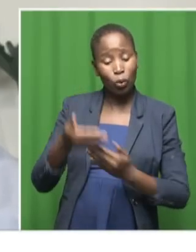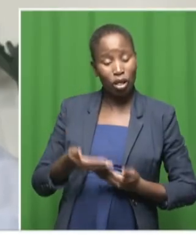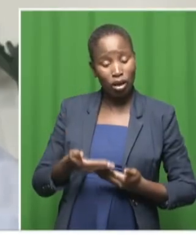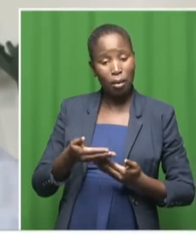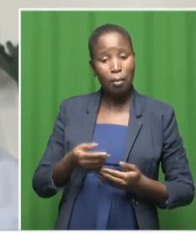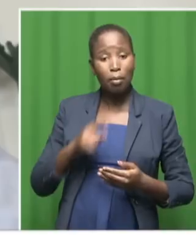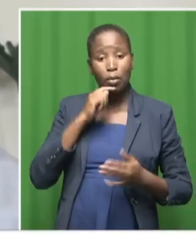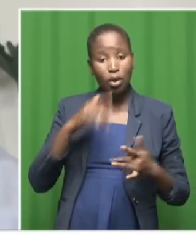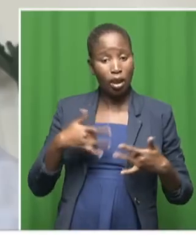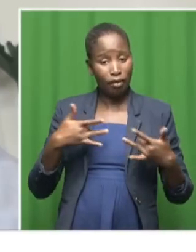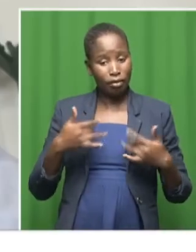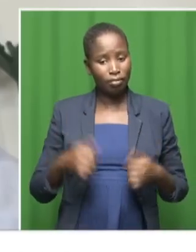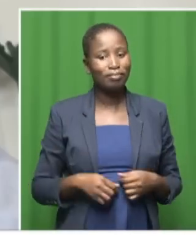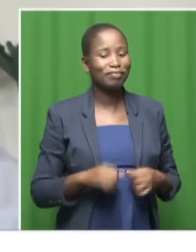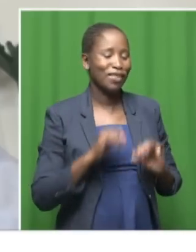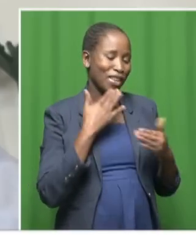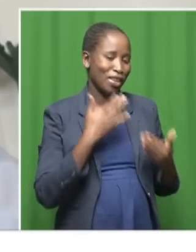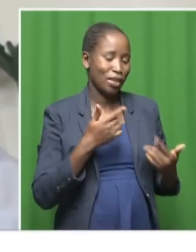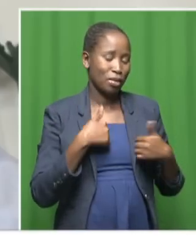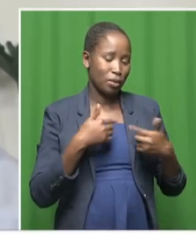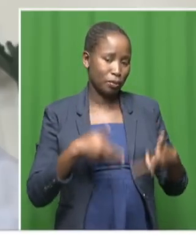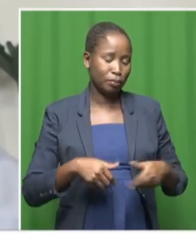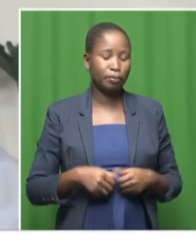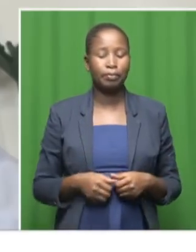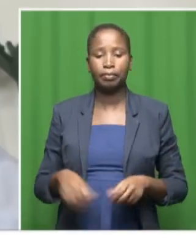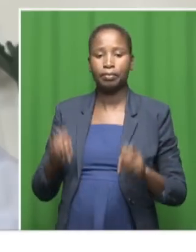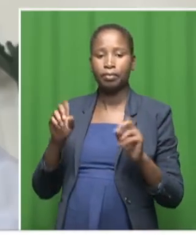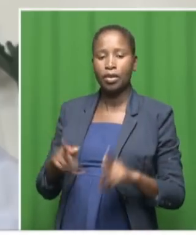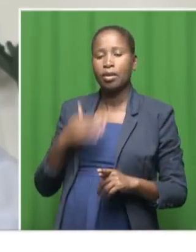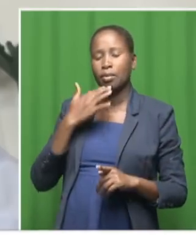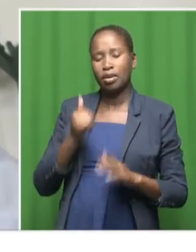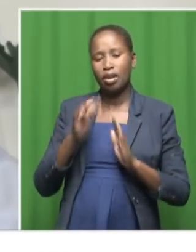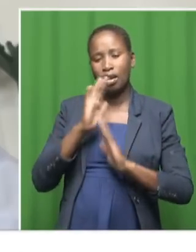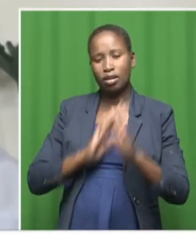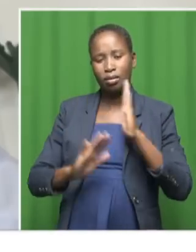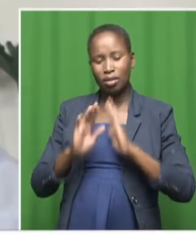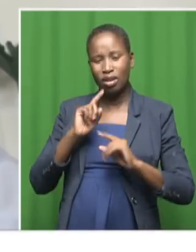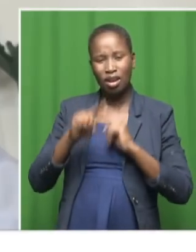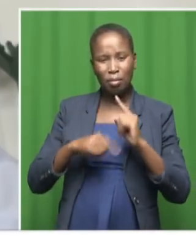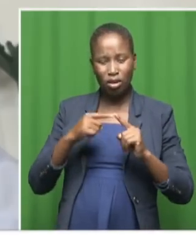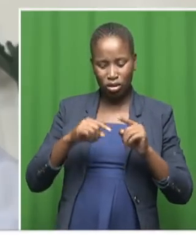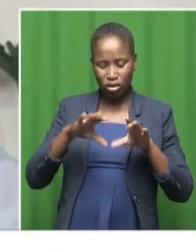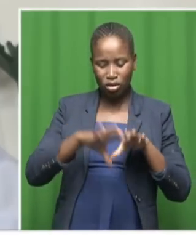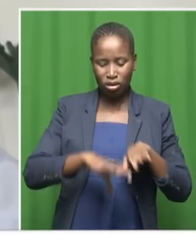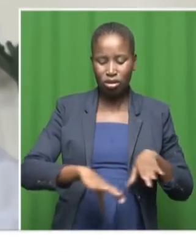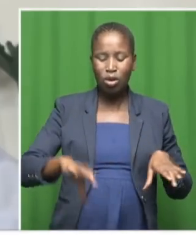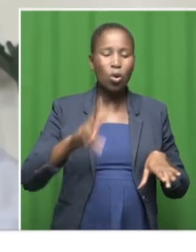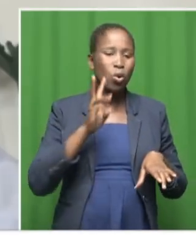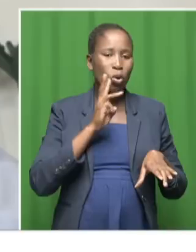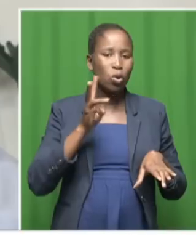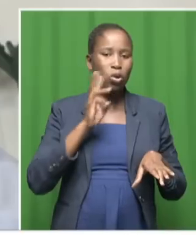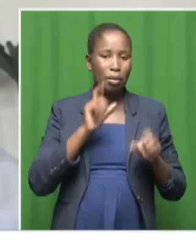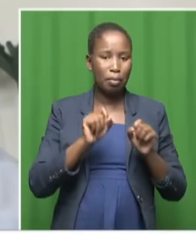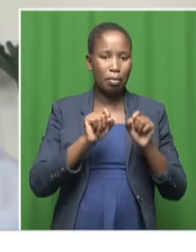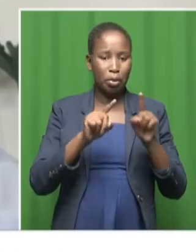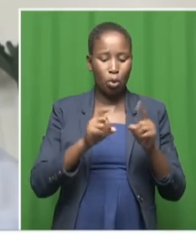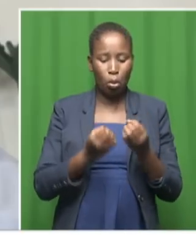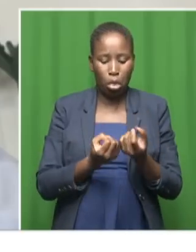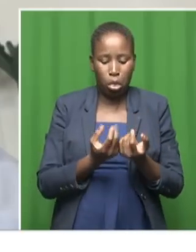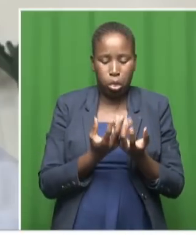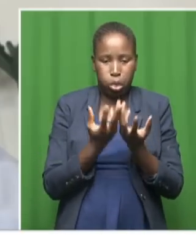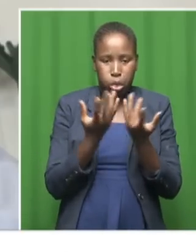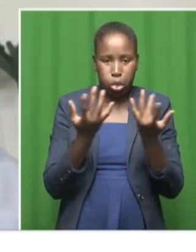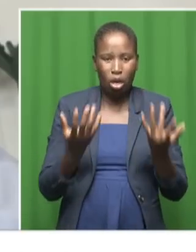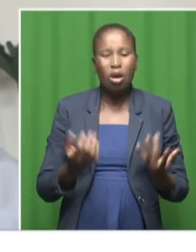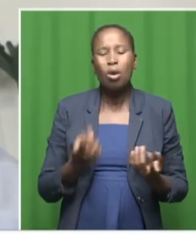you so much for having me. Now, give us some background into the sewage spill that has forced the temporary closure of some Cape